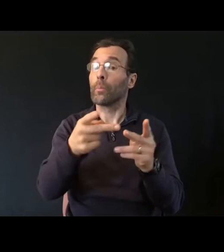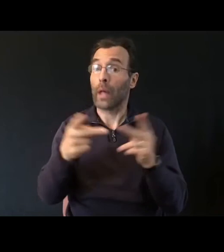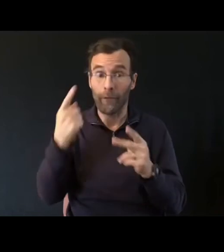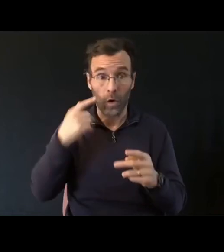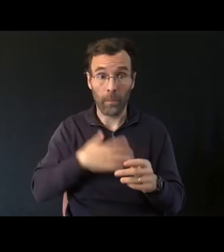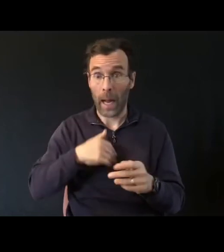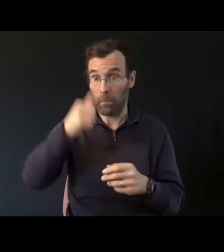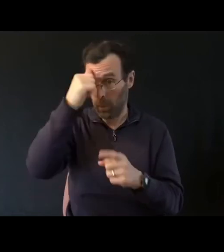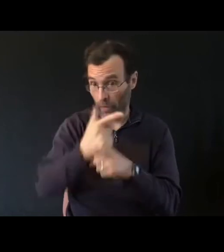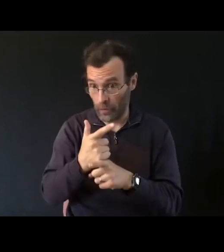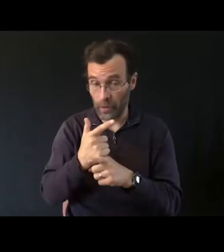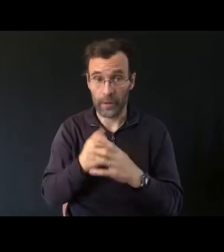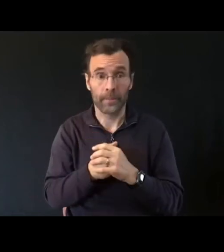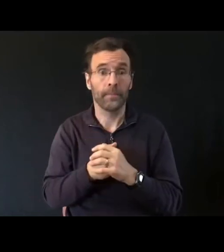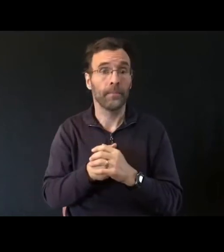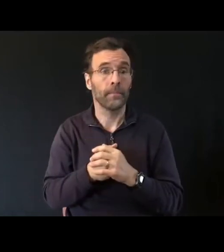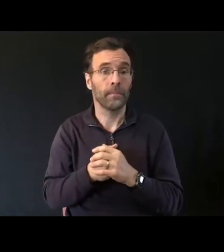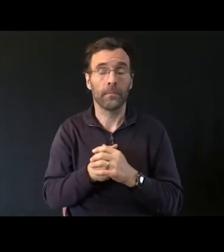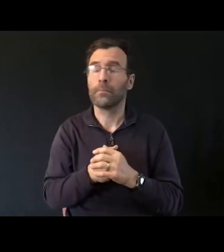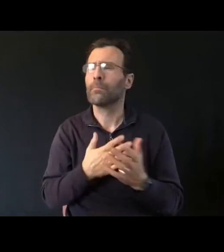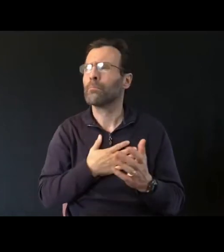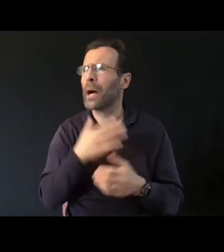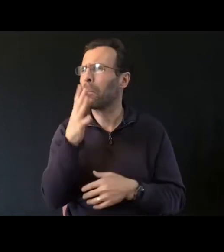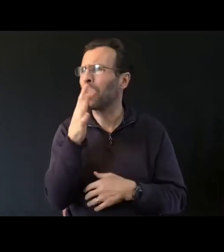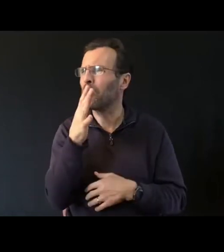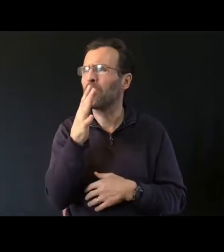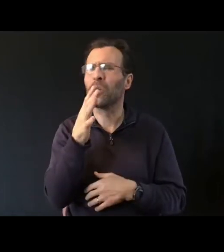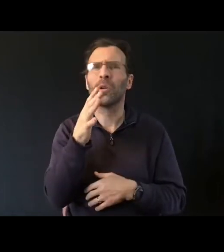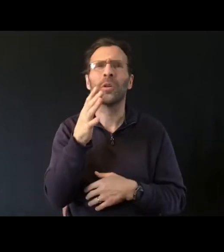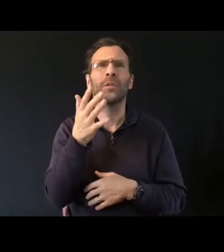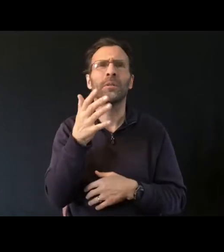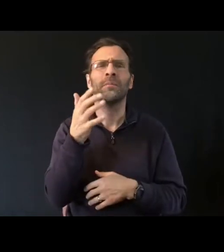mother, was like,